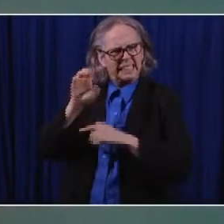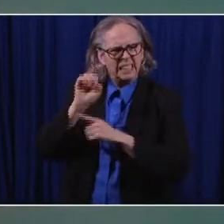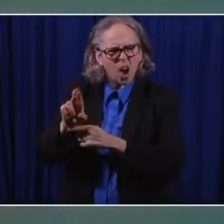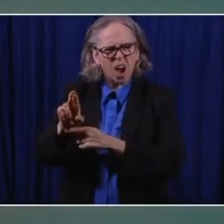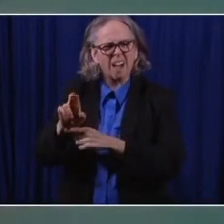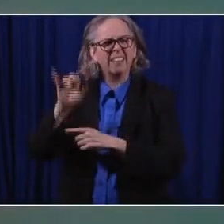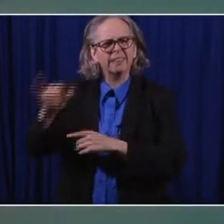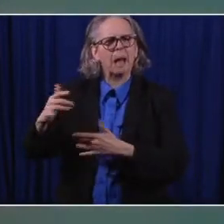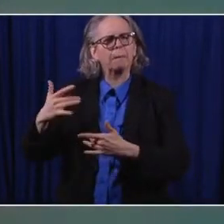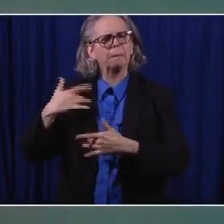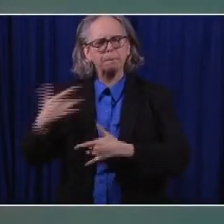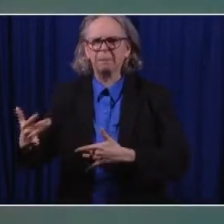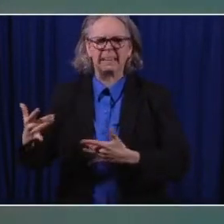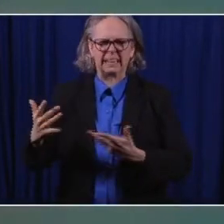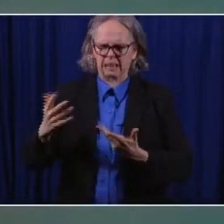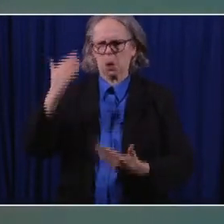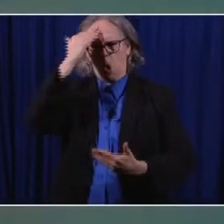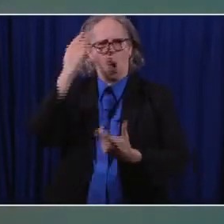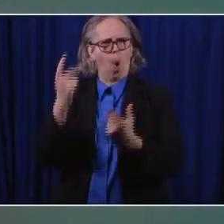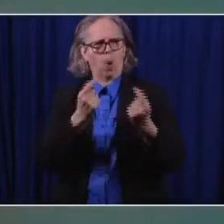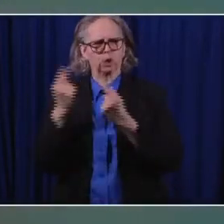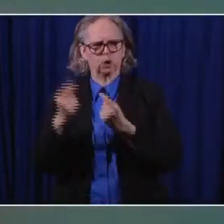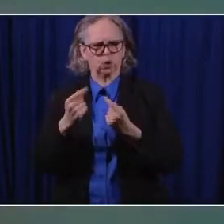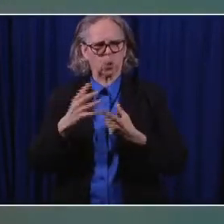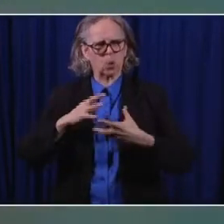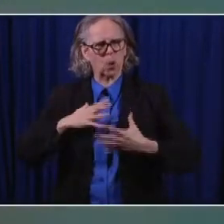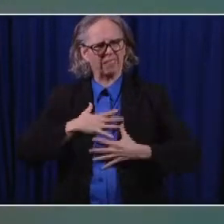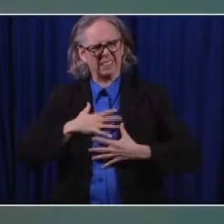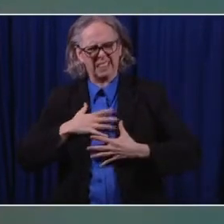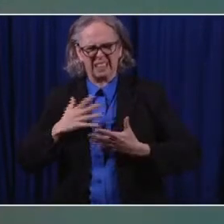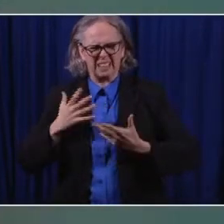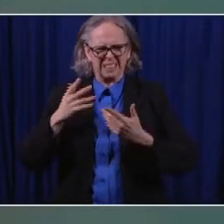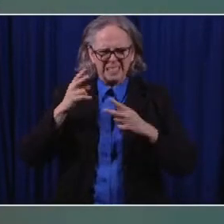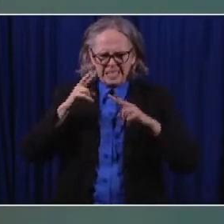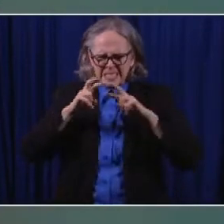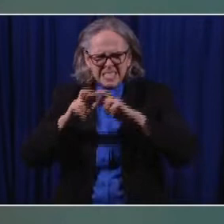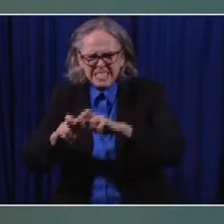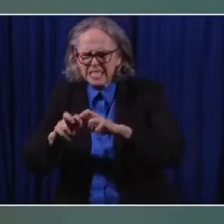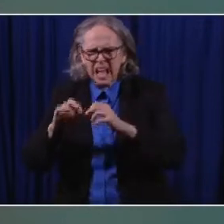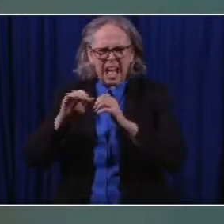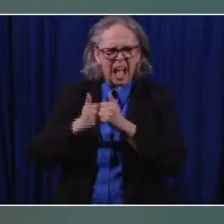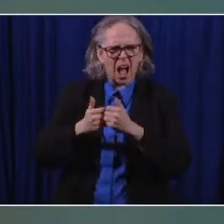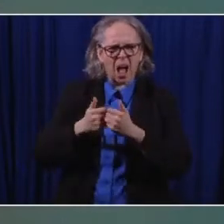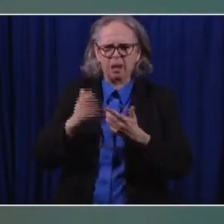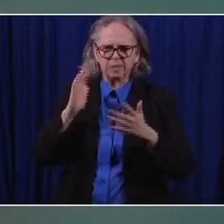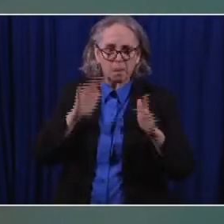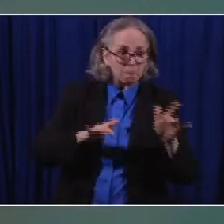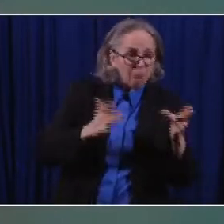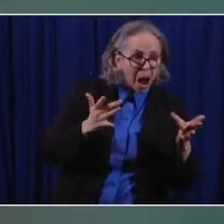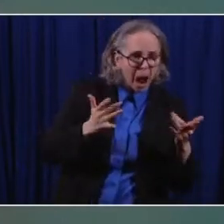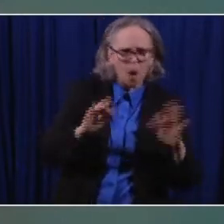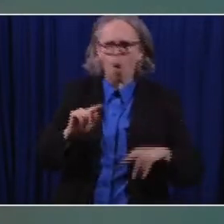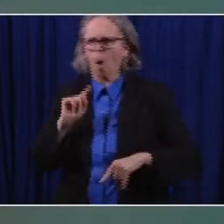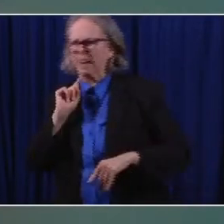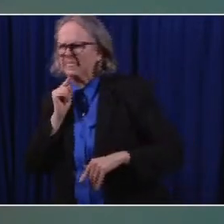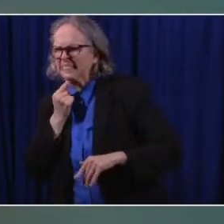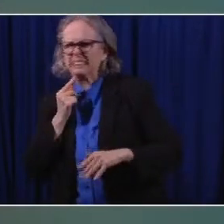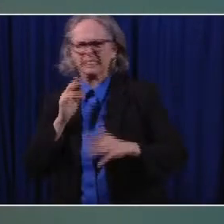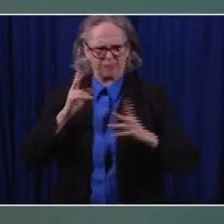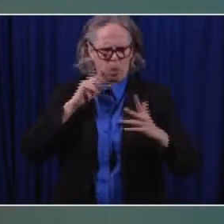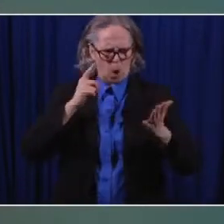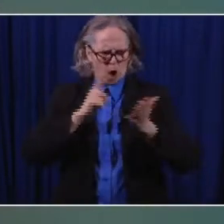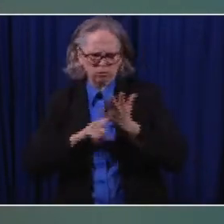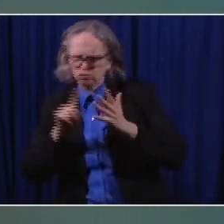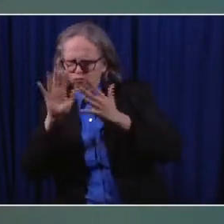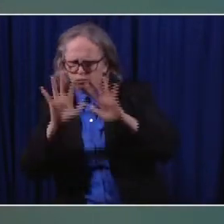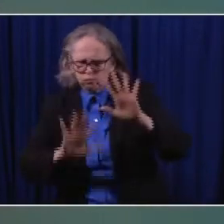symptoms. It's really hard to determine what you have and when to see a doctor. Now more than ever, though, especially as we